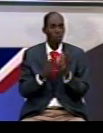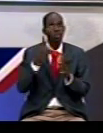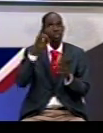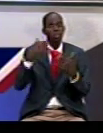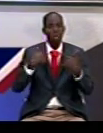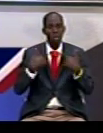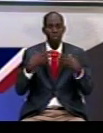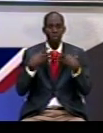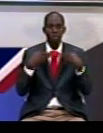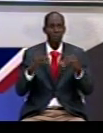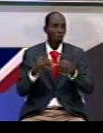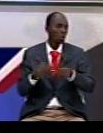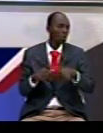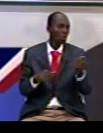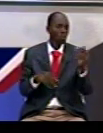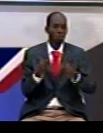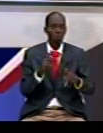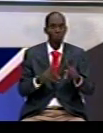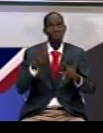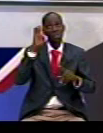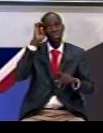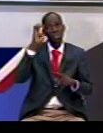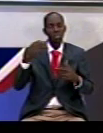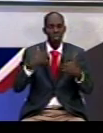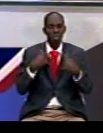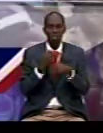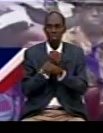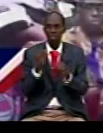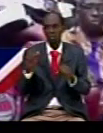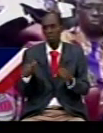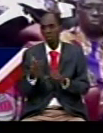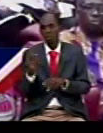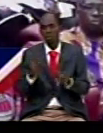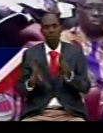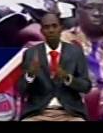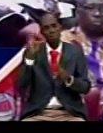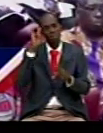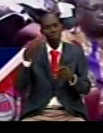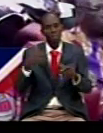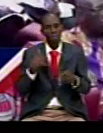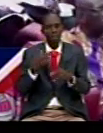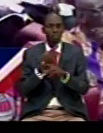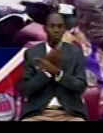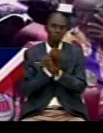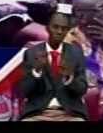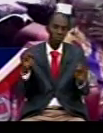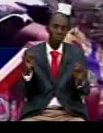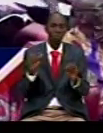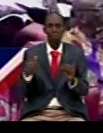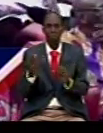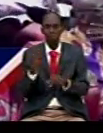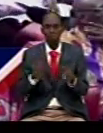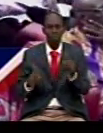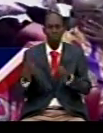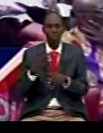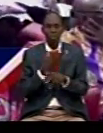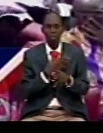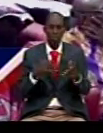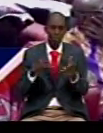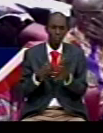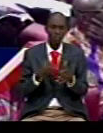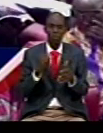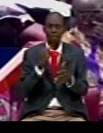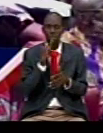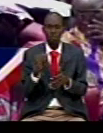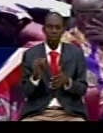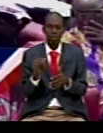healed other people. He has saved other people. He has redeemed other people. And it is based